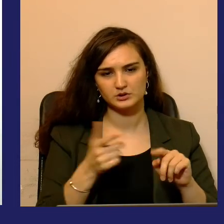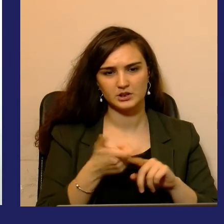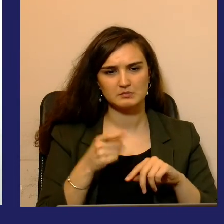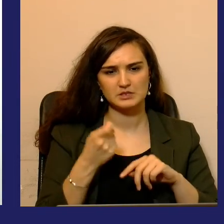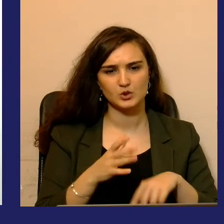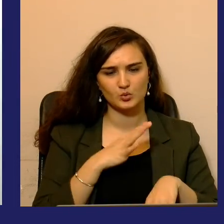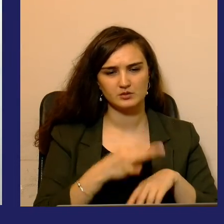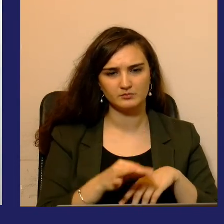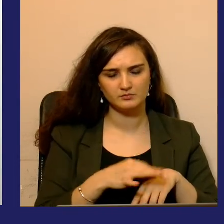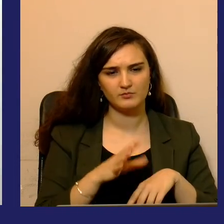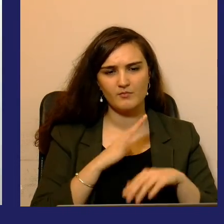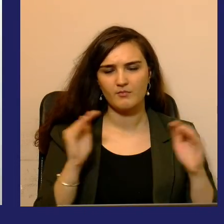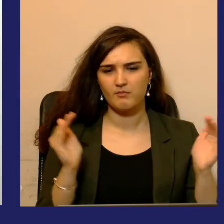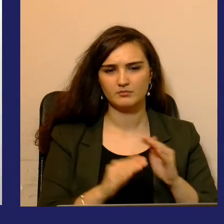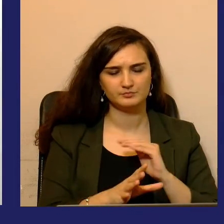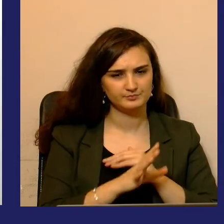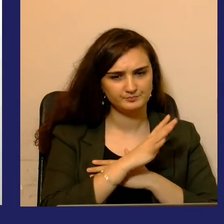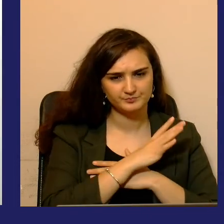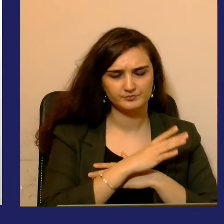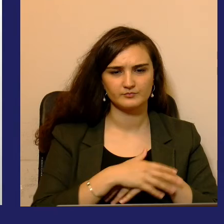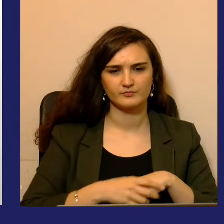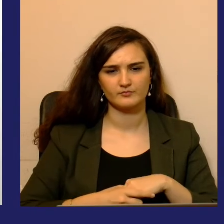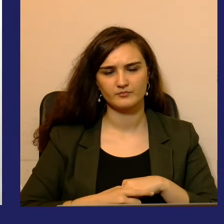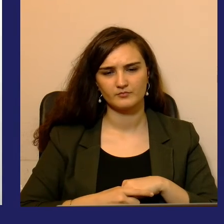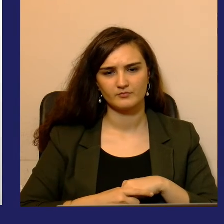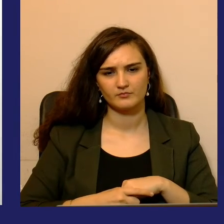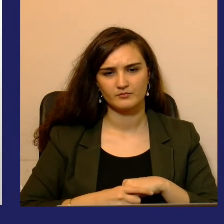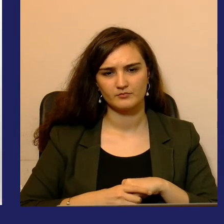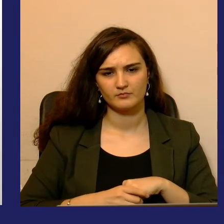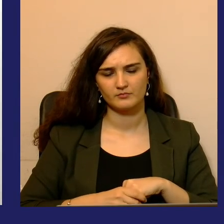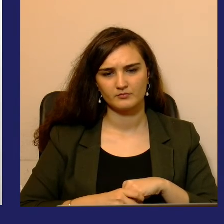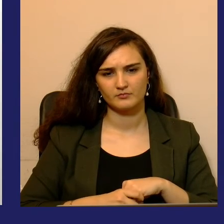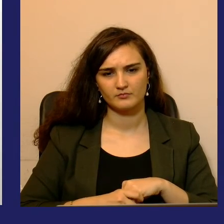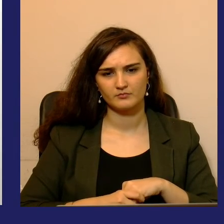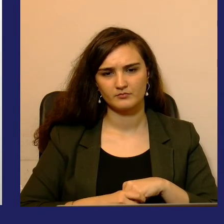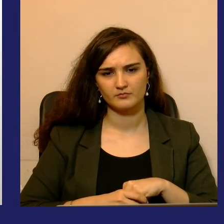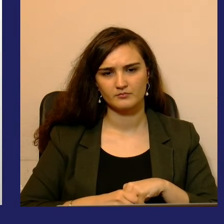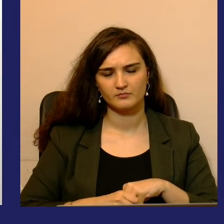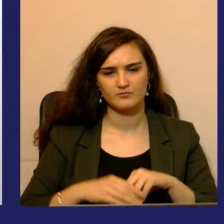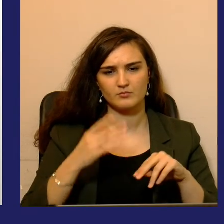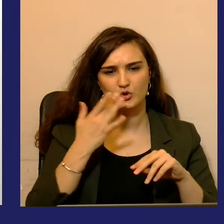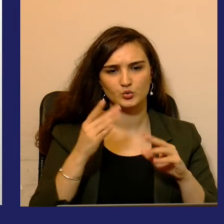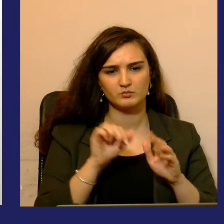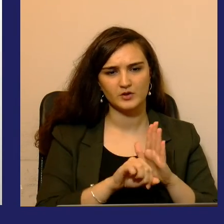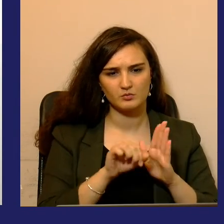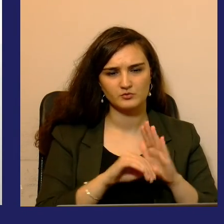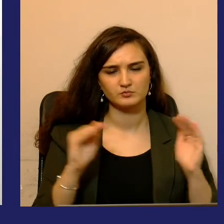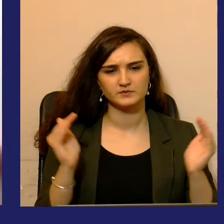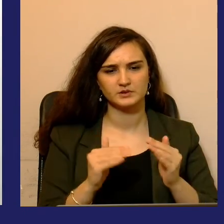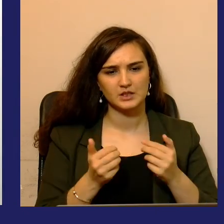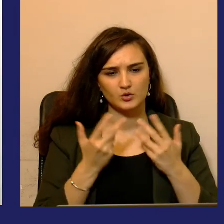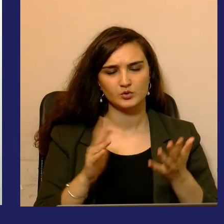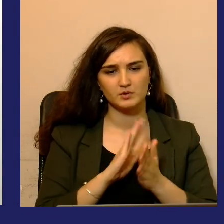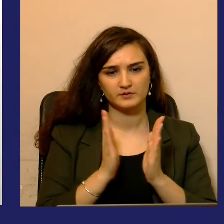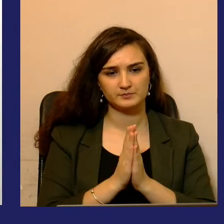know, very little, little political sort of assassinations. This transition from